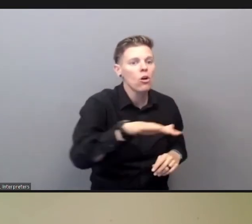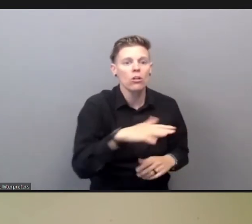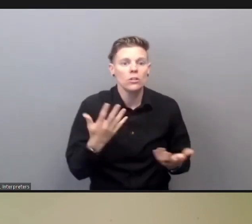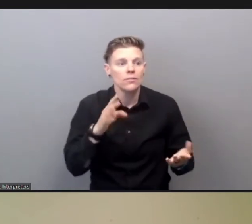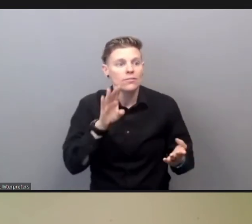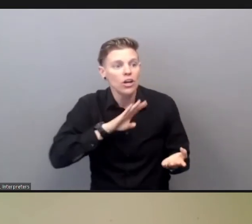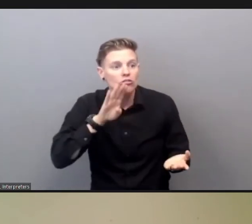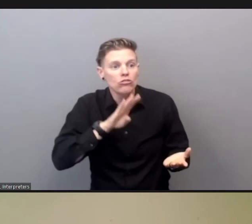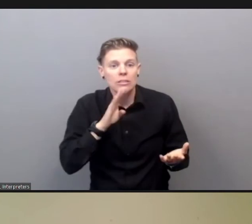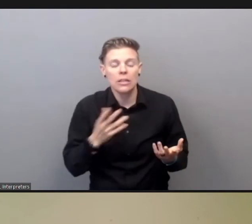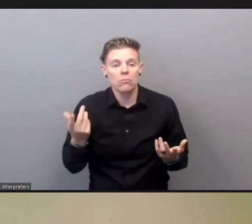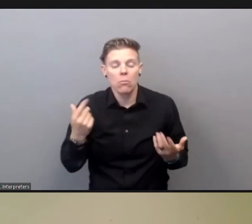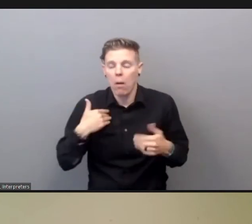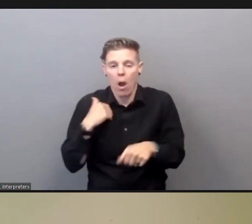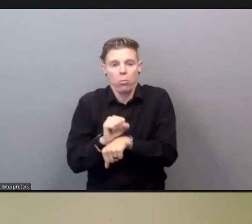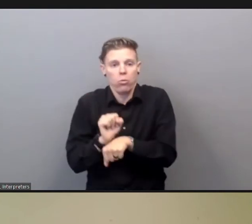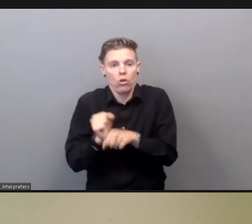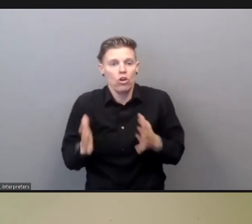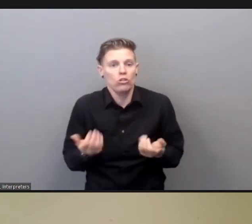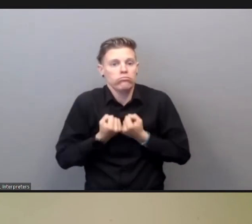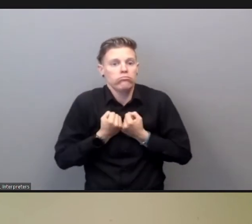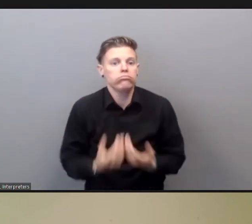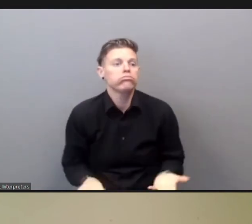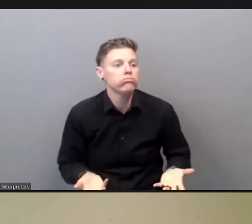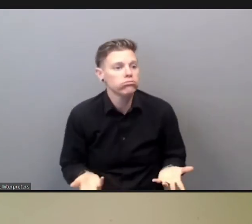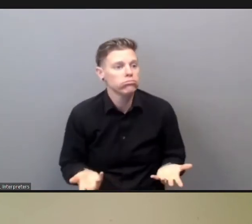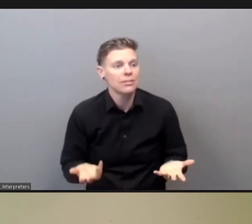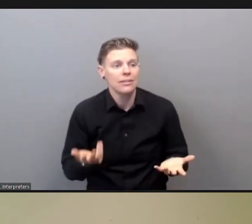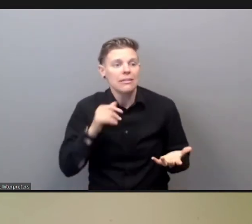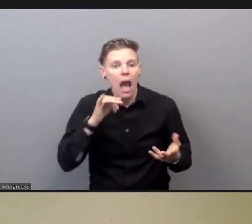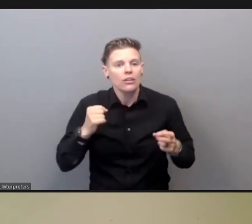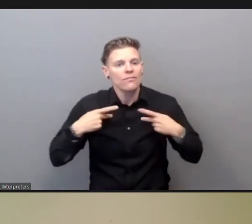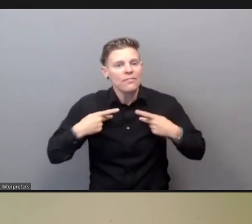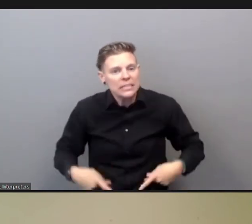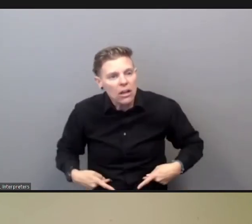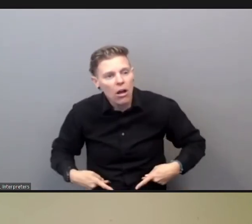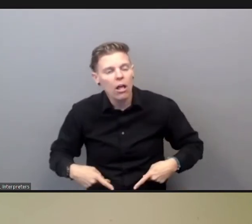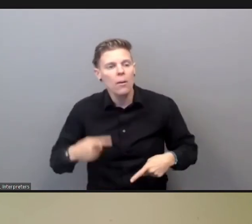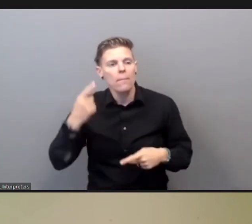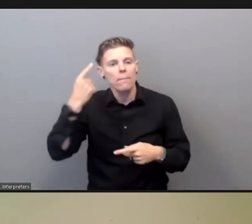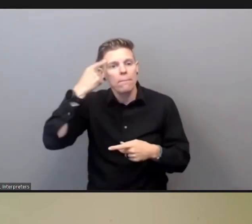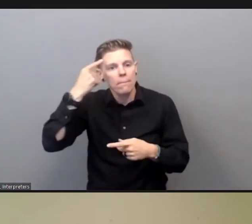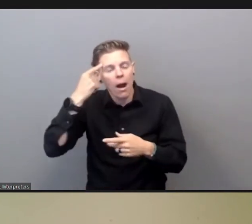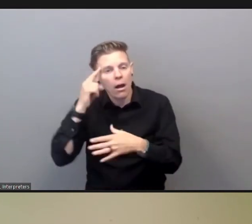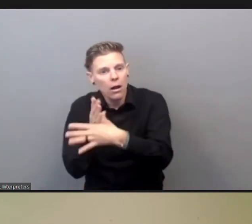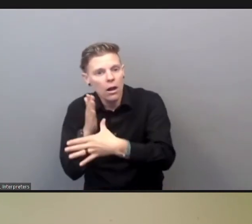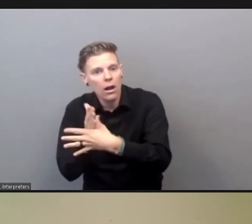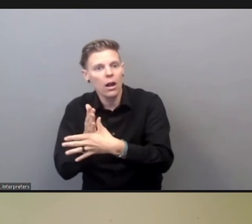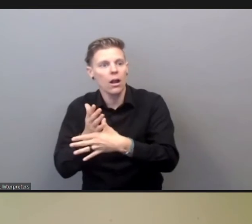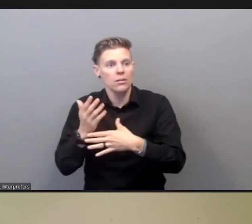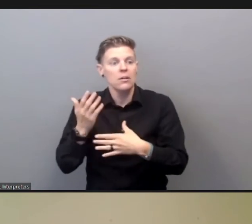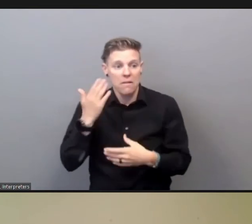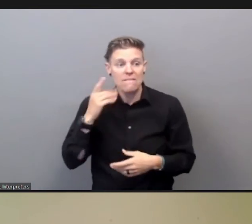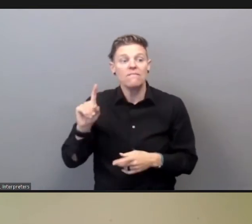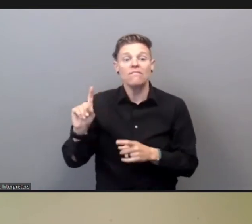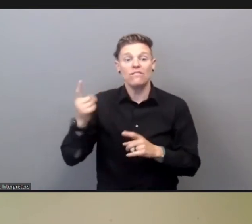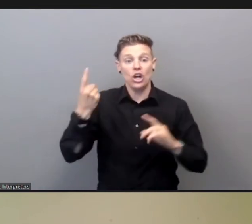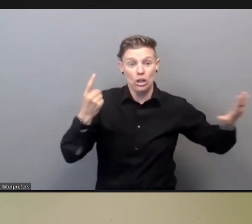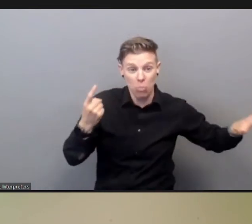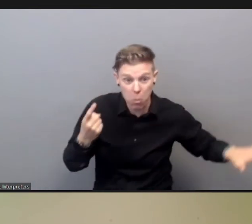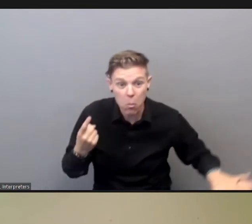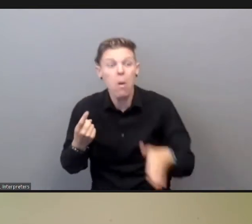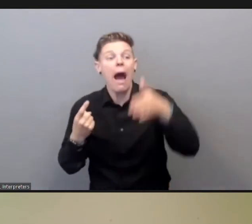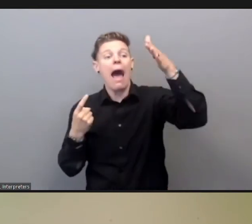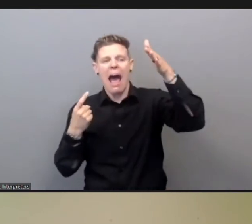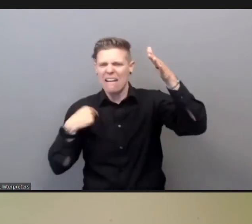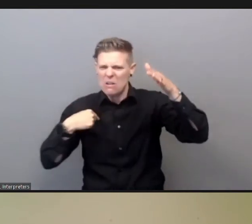there's that psychological element of the first wave where you're fighting back this horrible pandemic viral infection